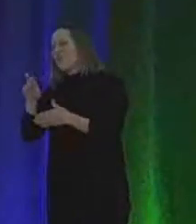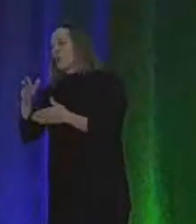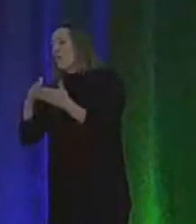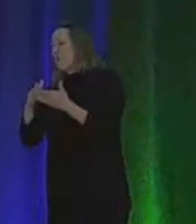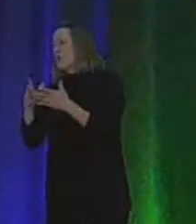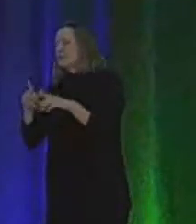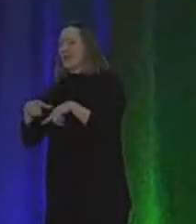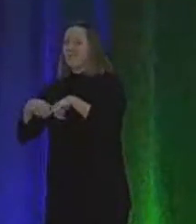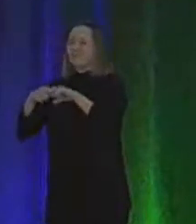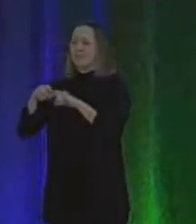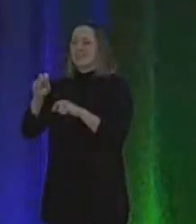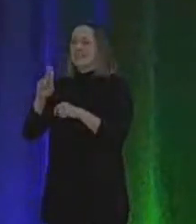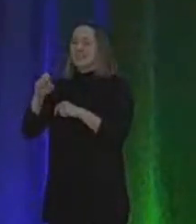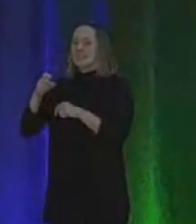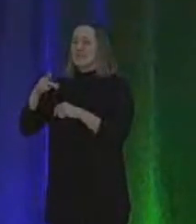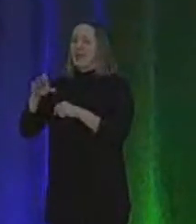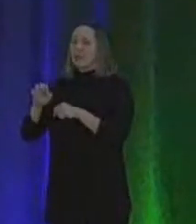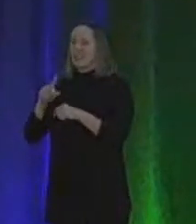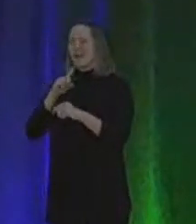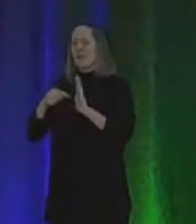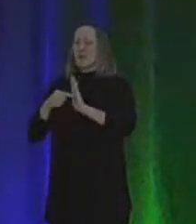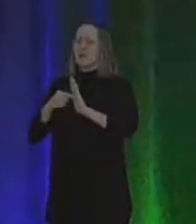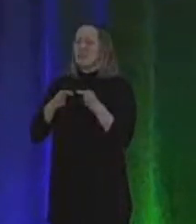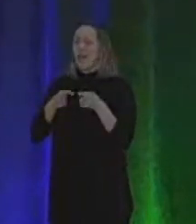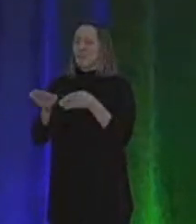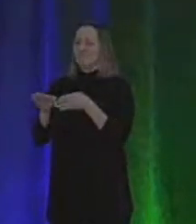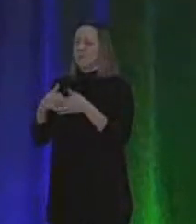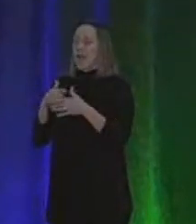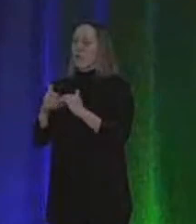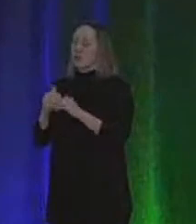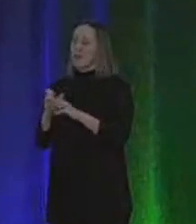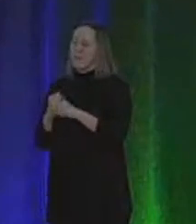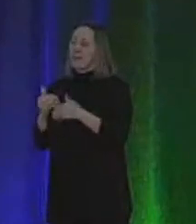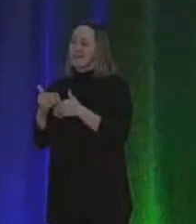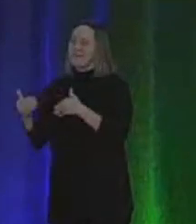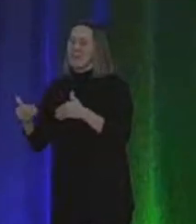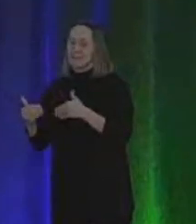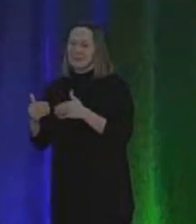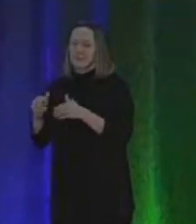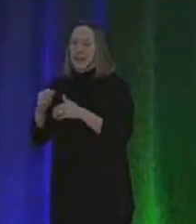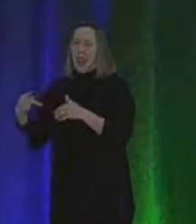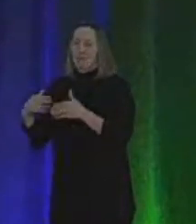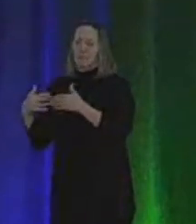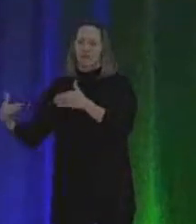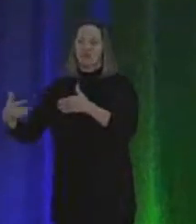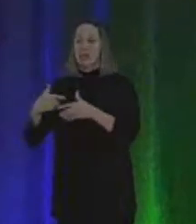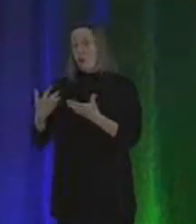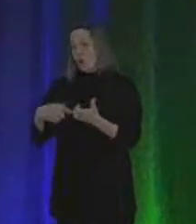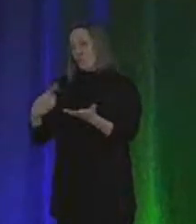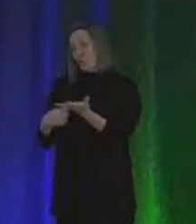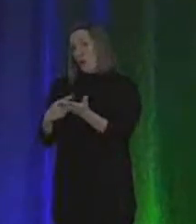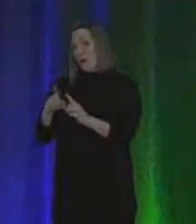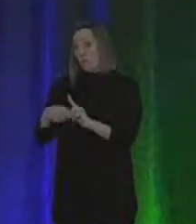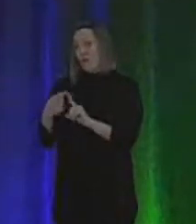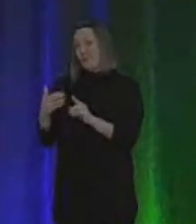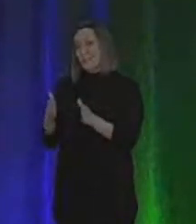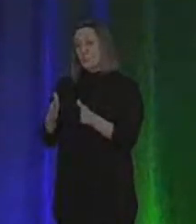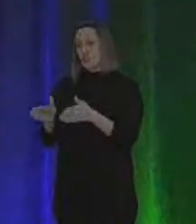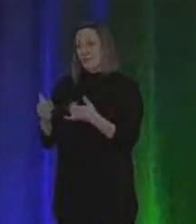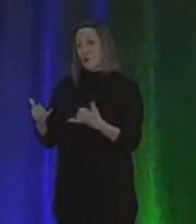And this really represents a shift in how we're going to be building Next.js applications moving forward. And I want to talk to you about this shift